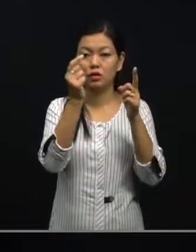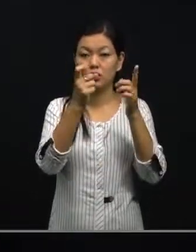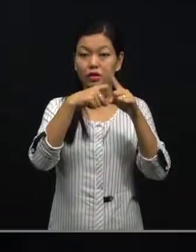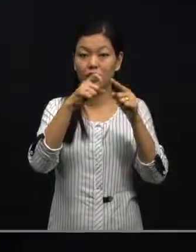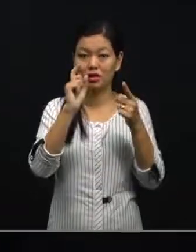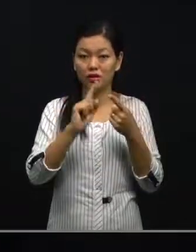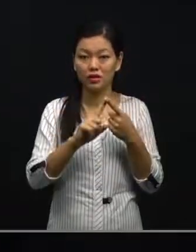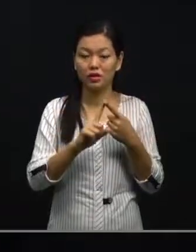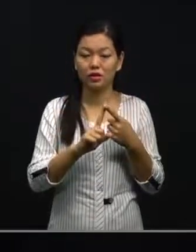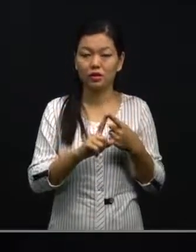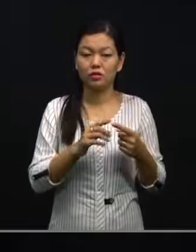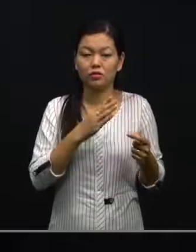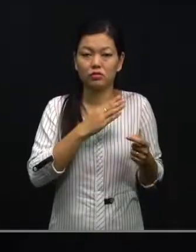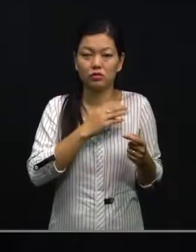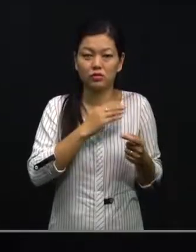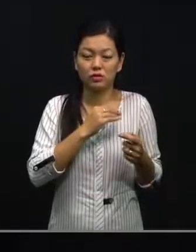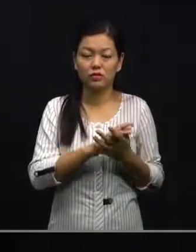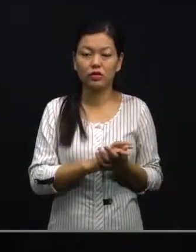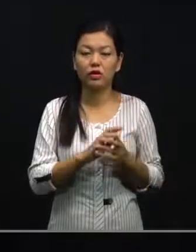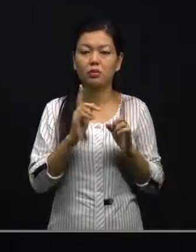he consoled himself that